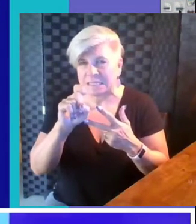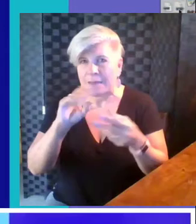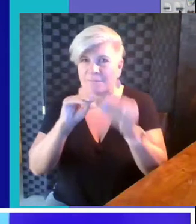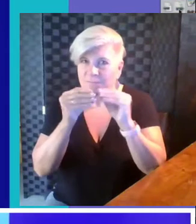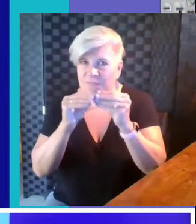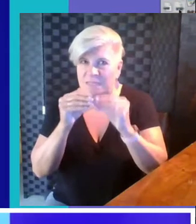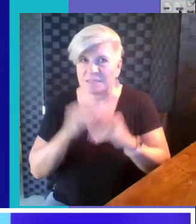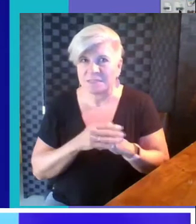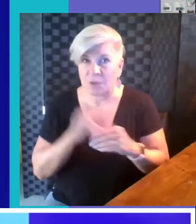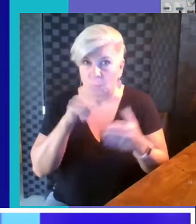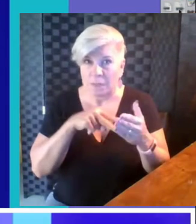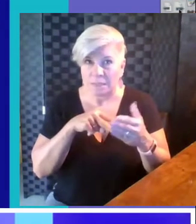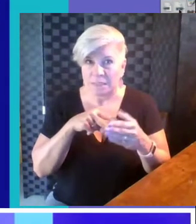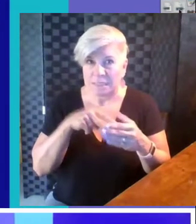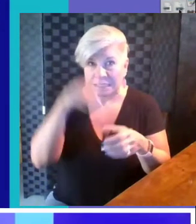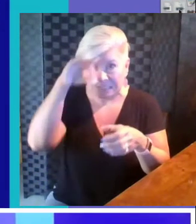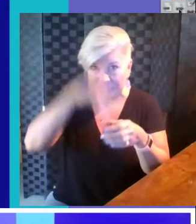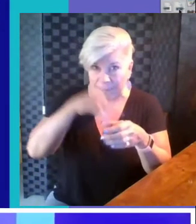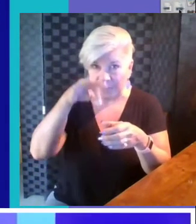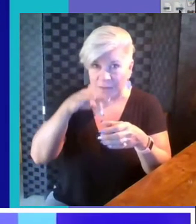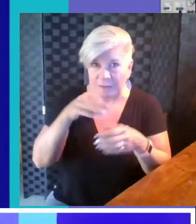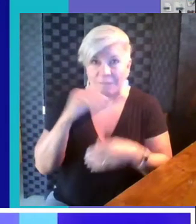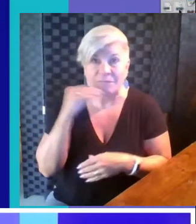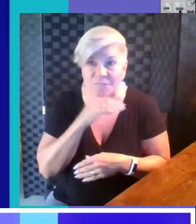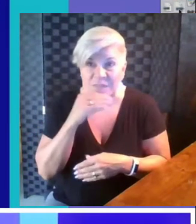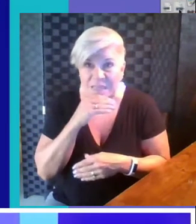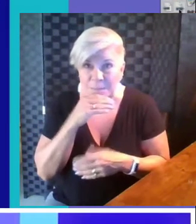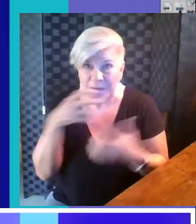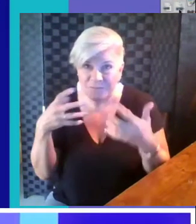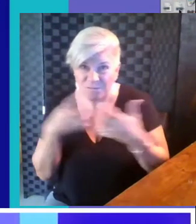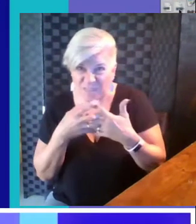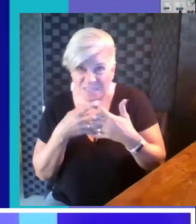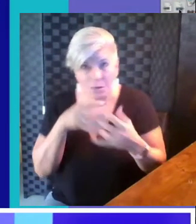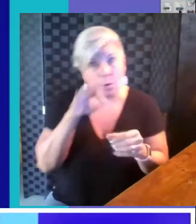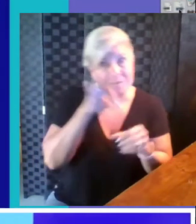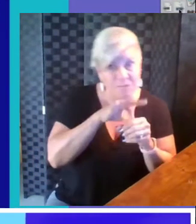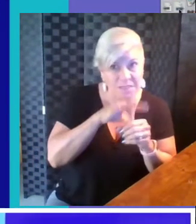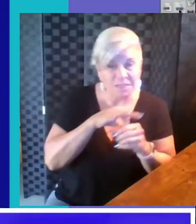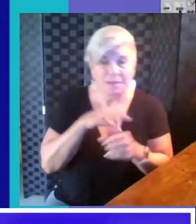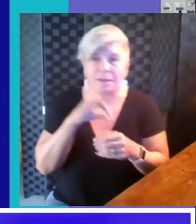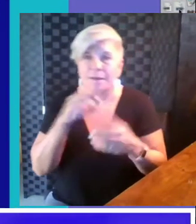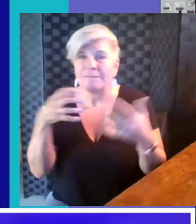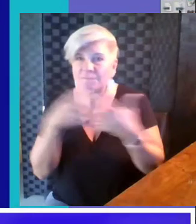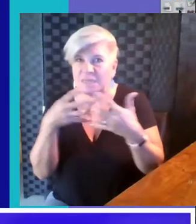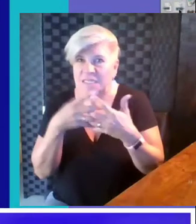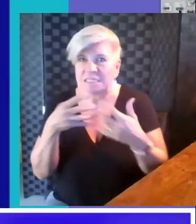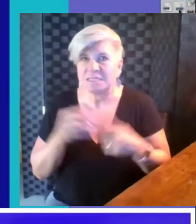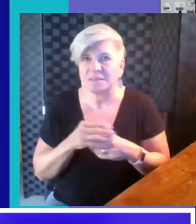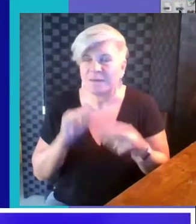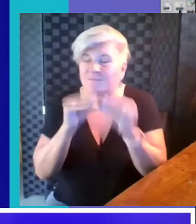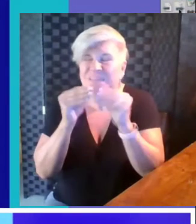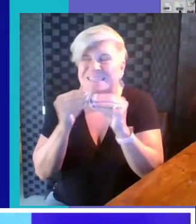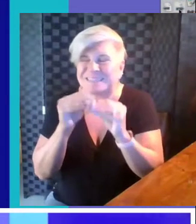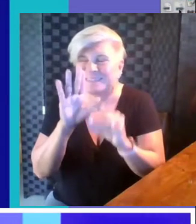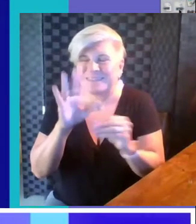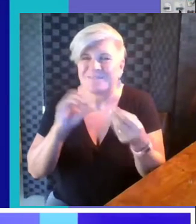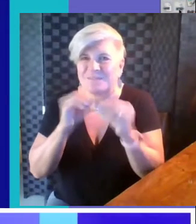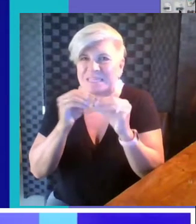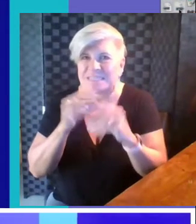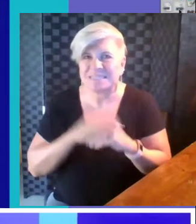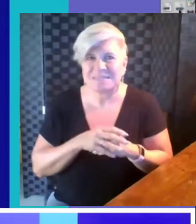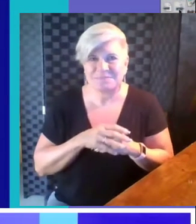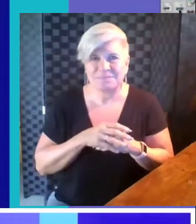f-ix. Let's read them. Dip, fib, fit, fix.